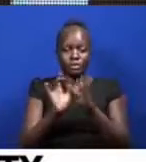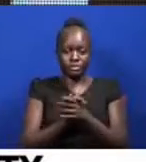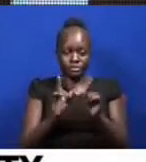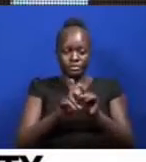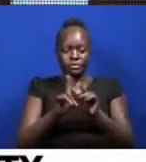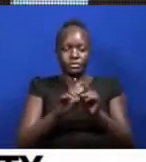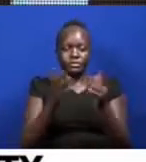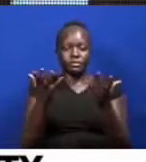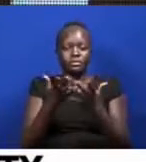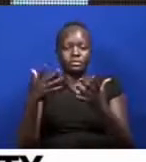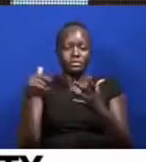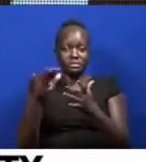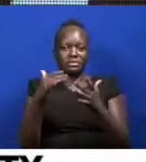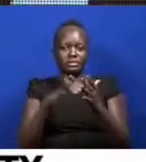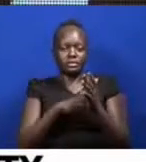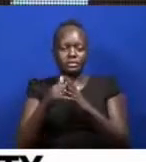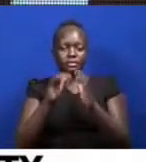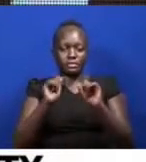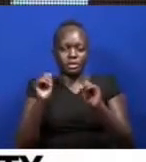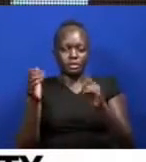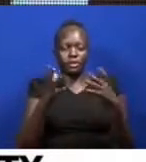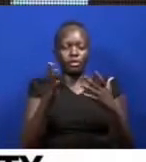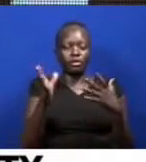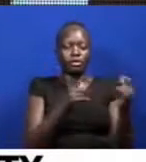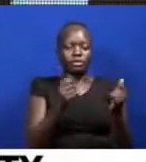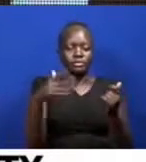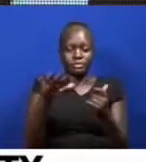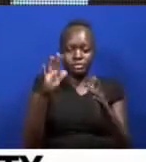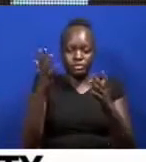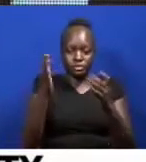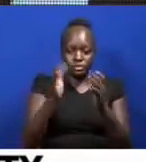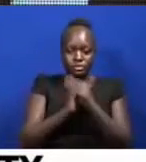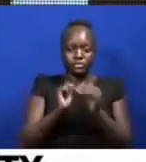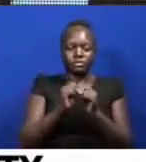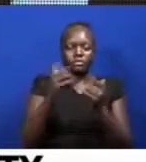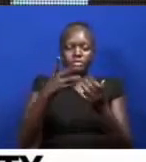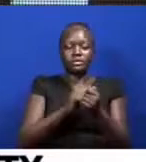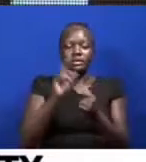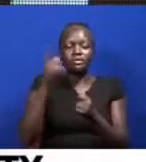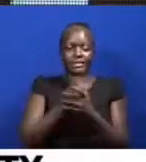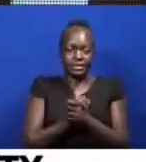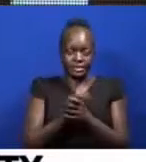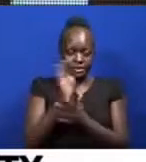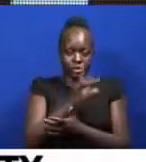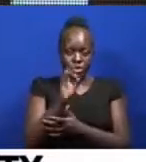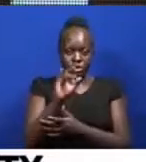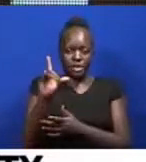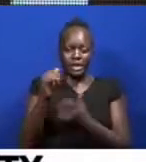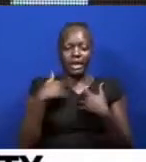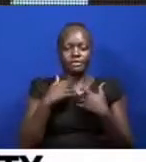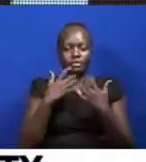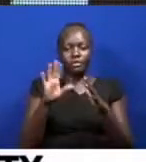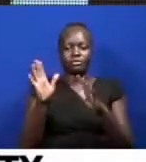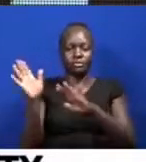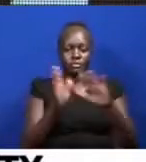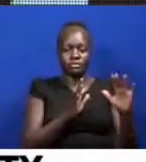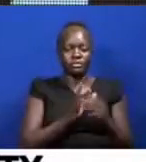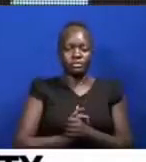and the vulnerable people planning to congregate in places of worship to be vaccinated. Dolly Murigi has more.